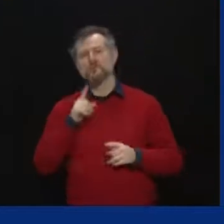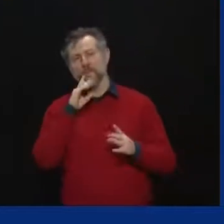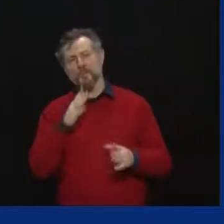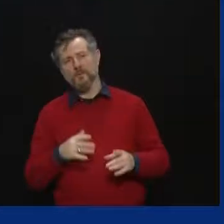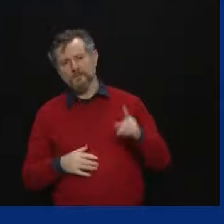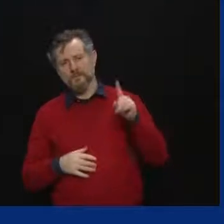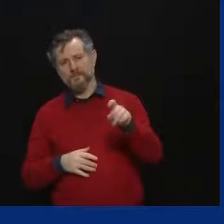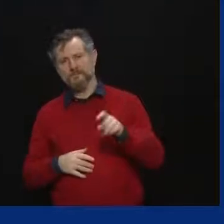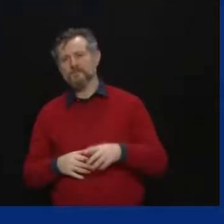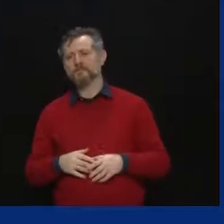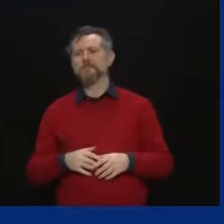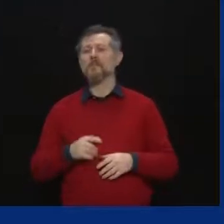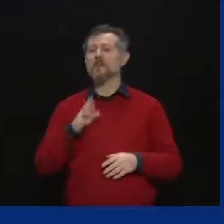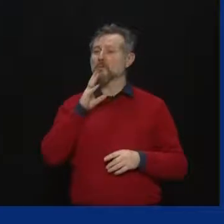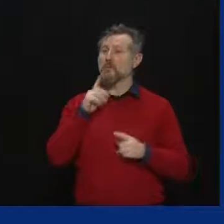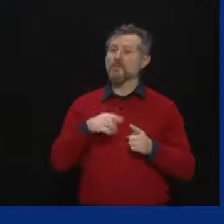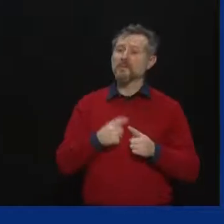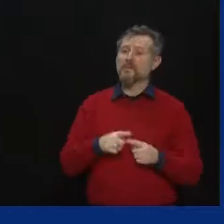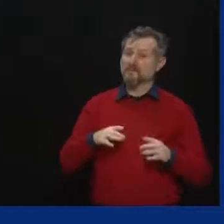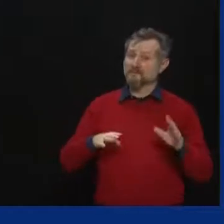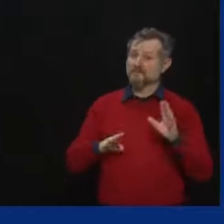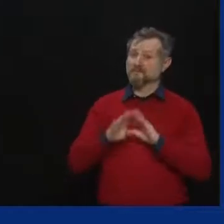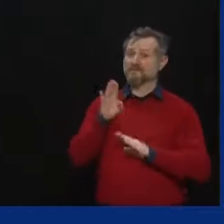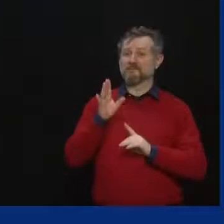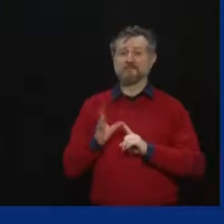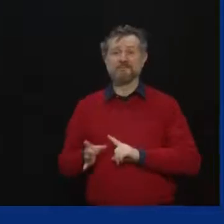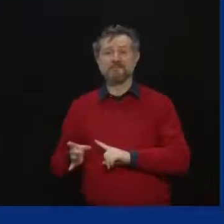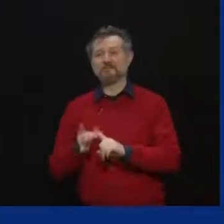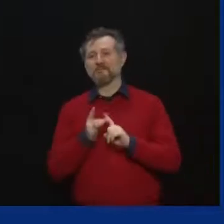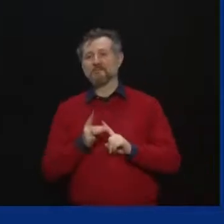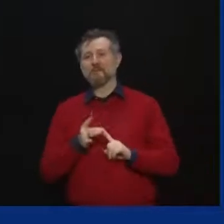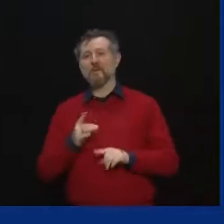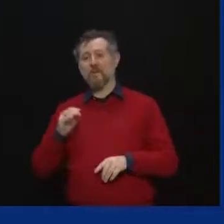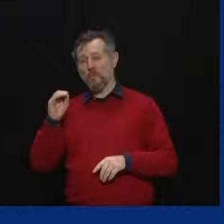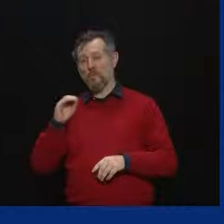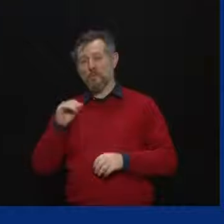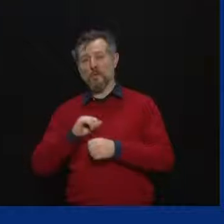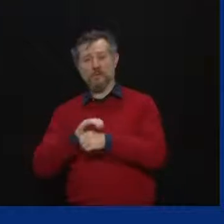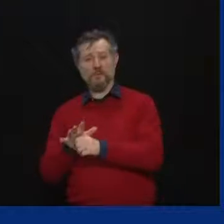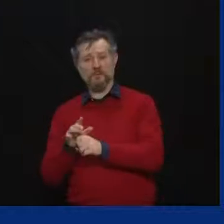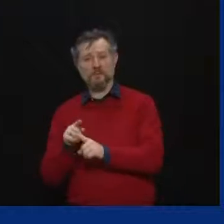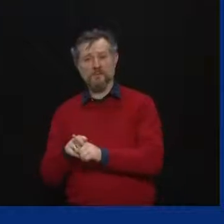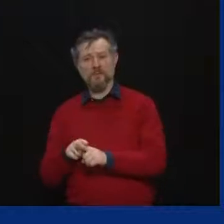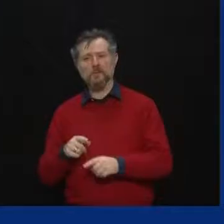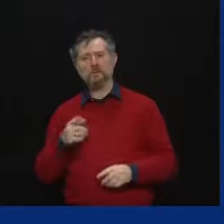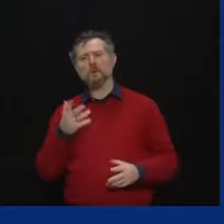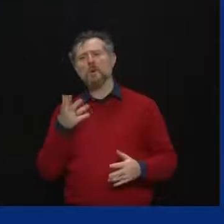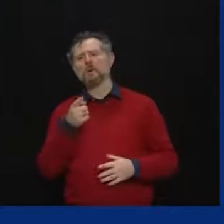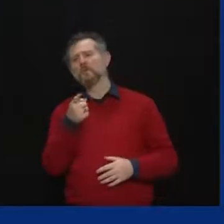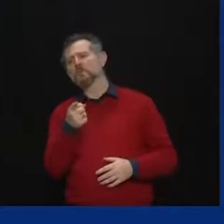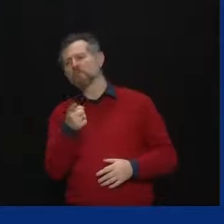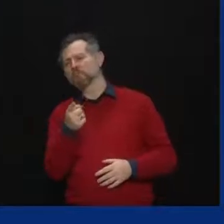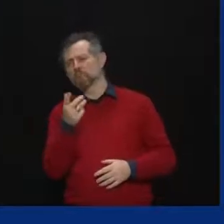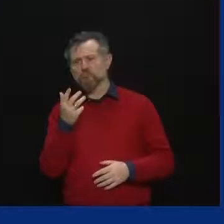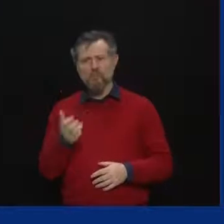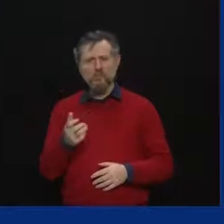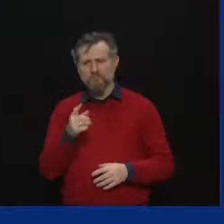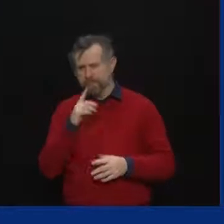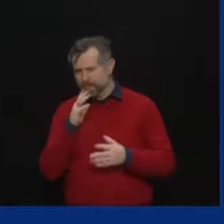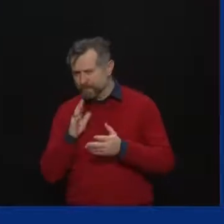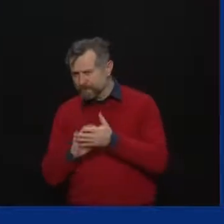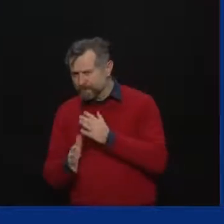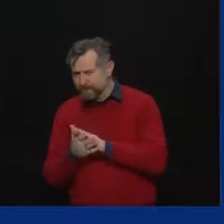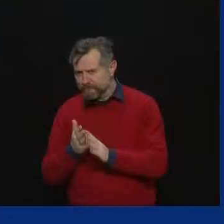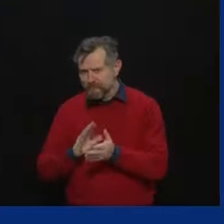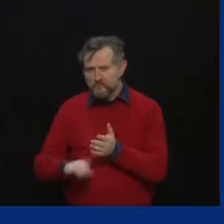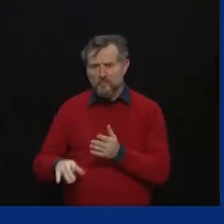the surge in COVID cases to this new strain, do you have any timeline of when you would like to grant clemency to some inmates, especially as we know the jails